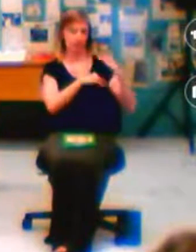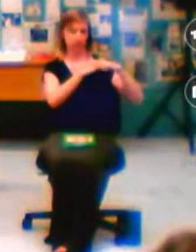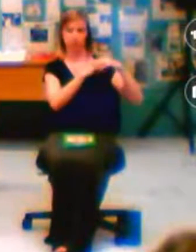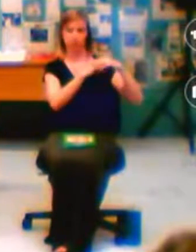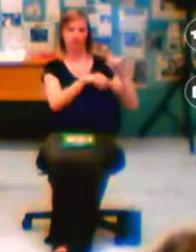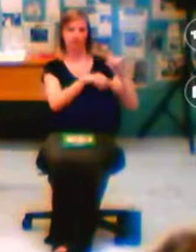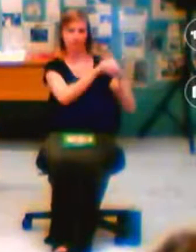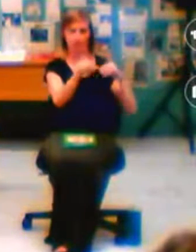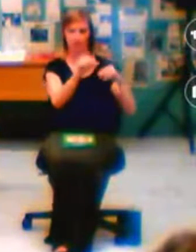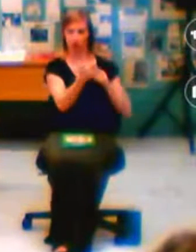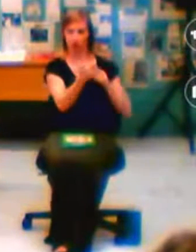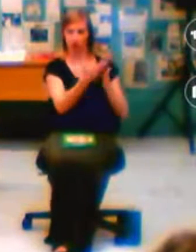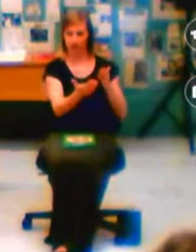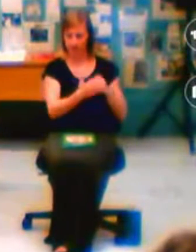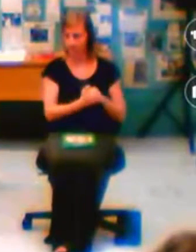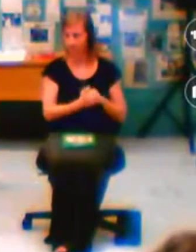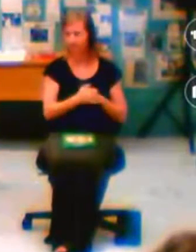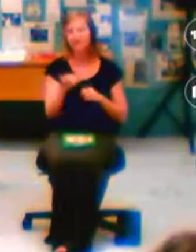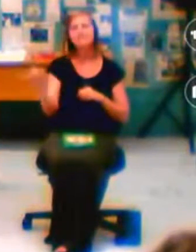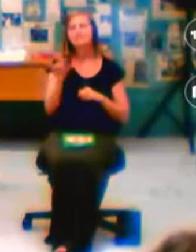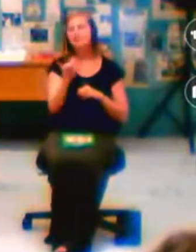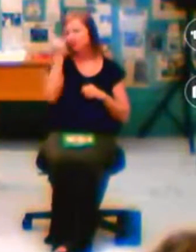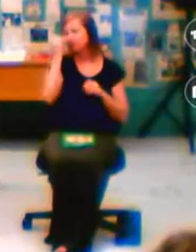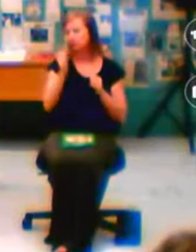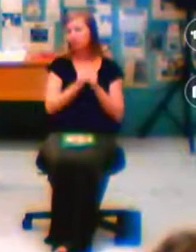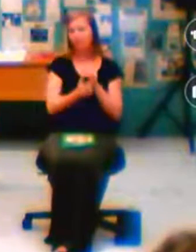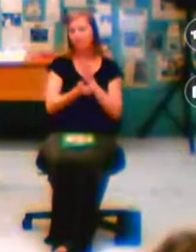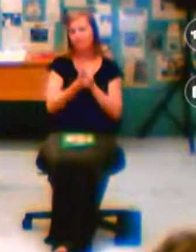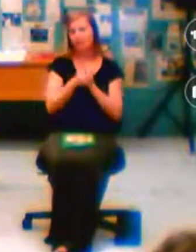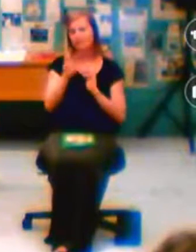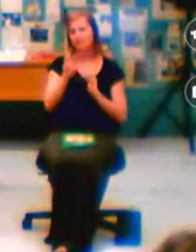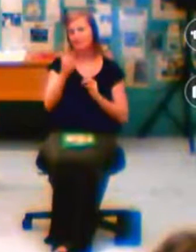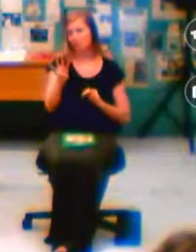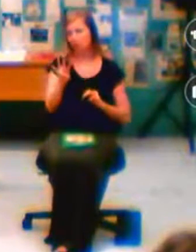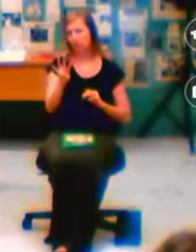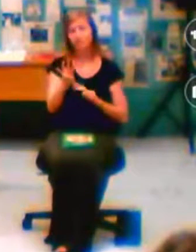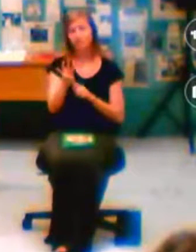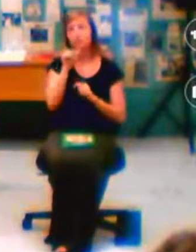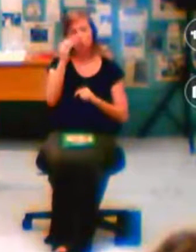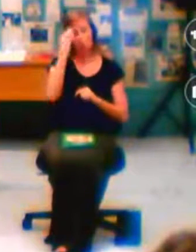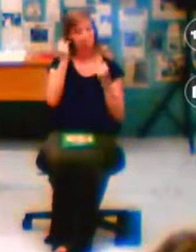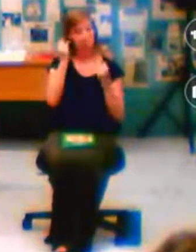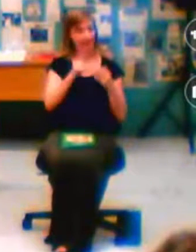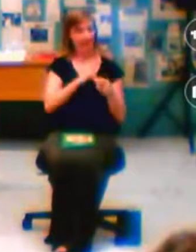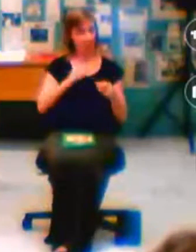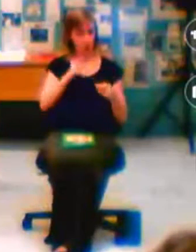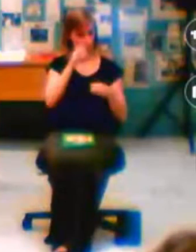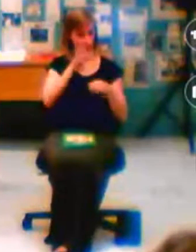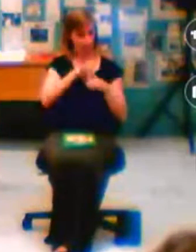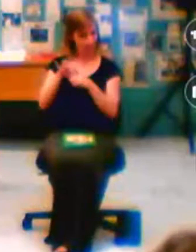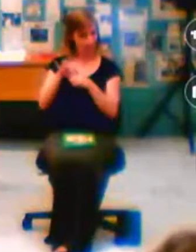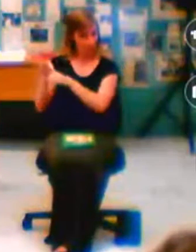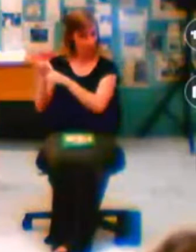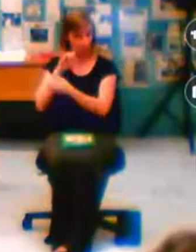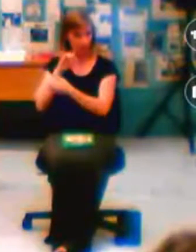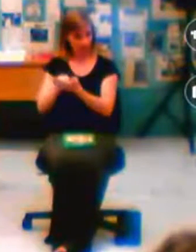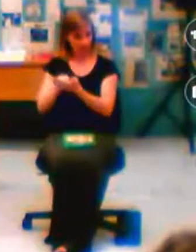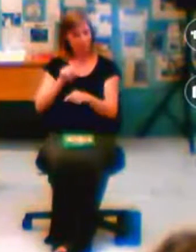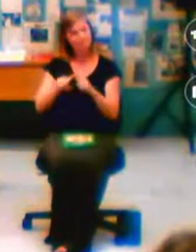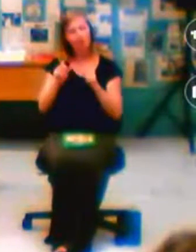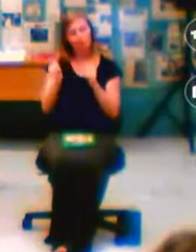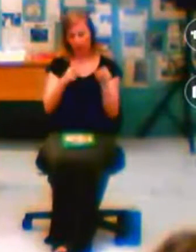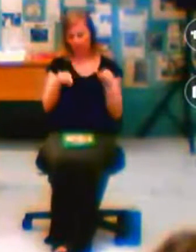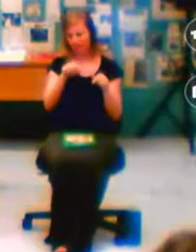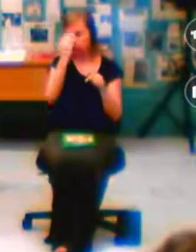state government, and that was not the intention. So that's why it was in the Constitution. The second reason is, like, just with Amendment